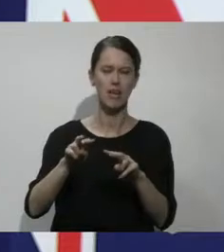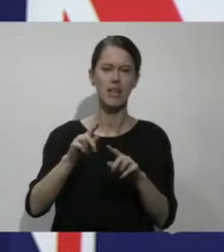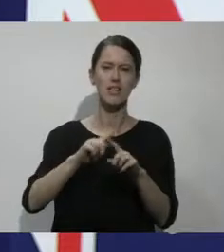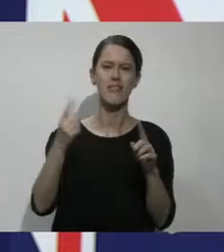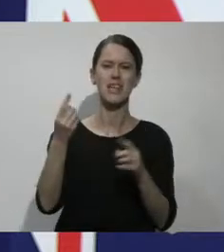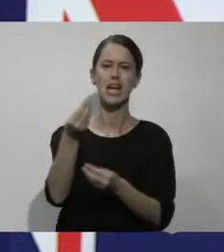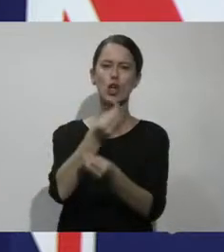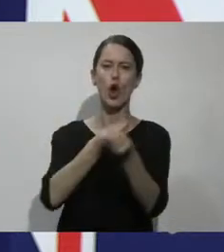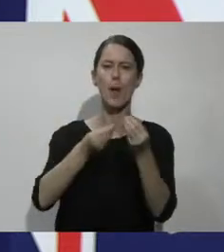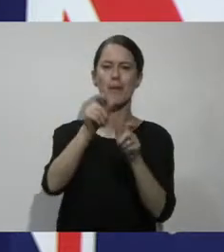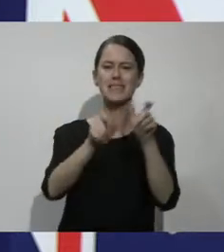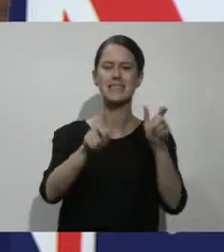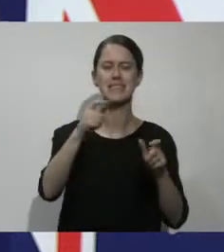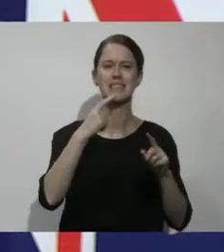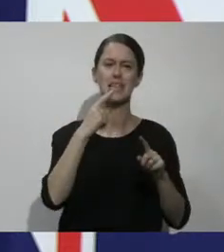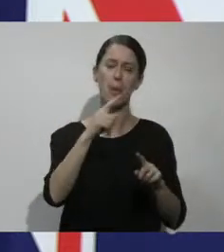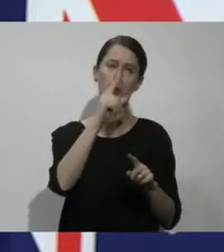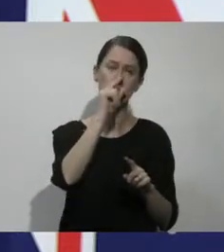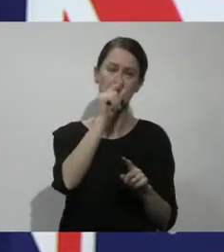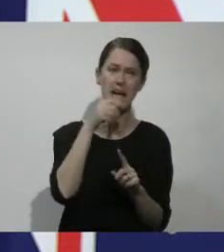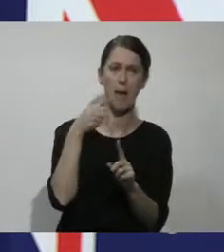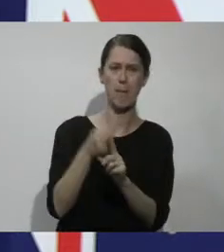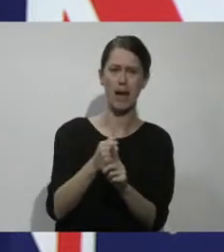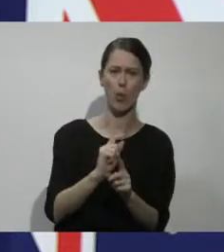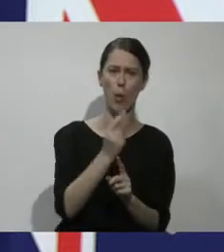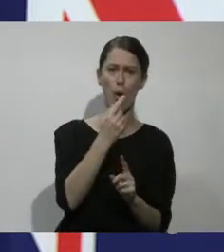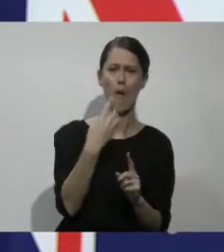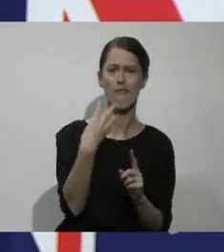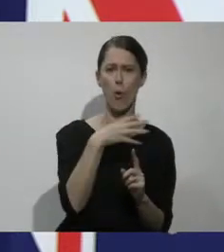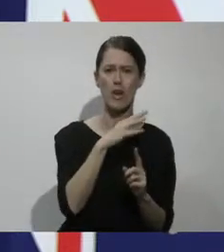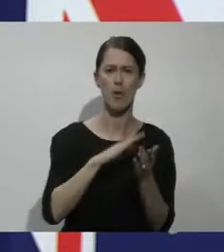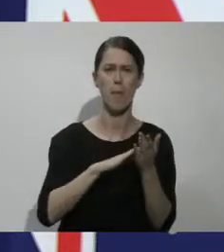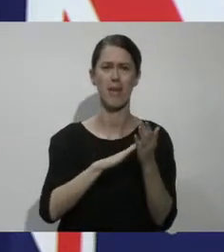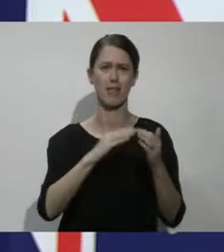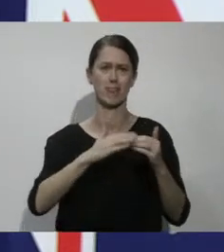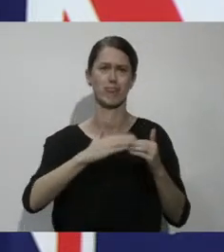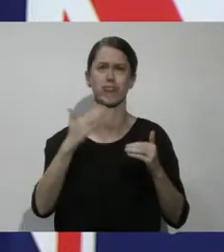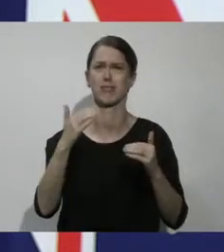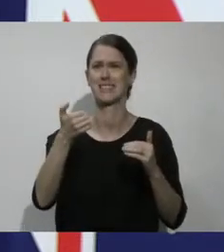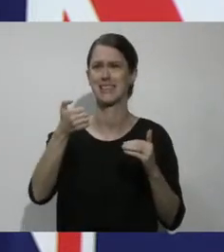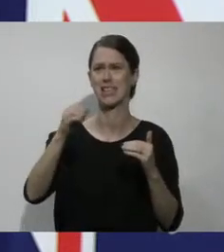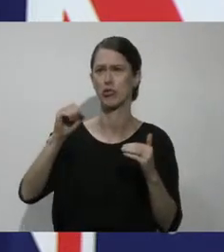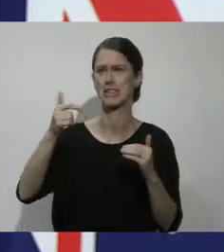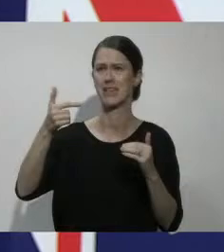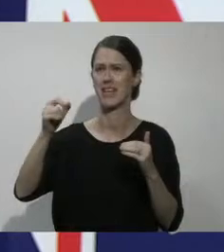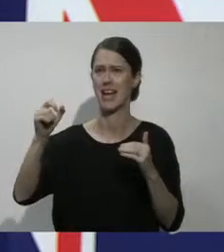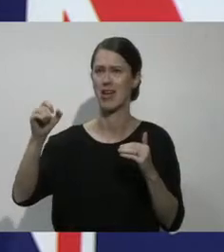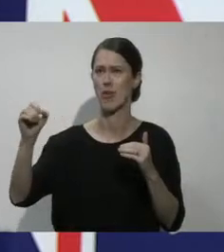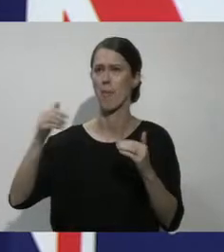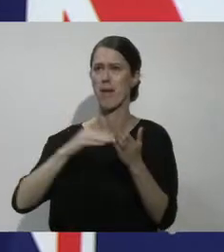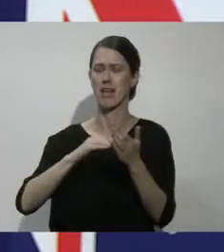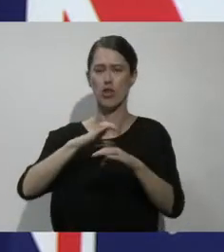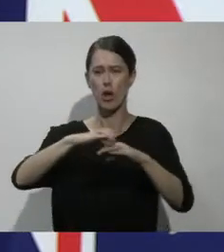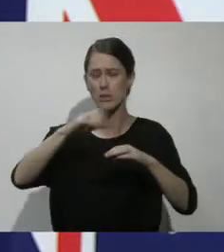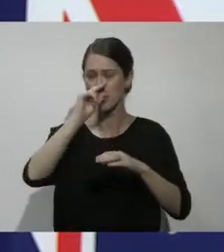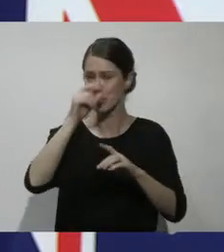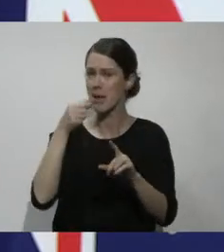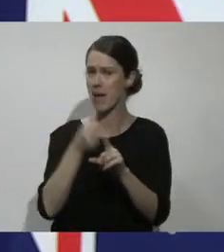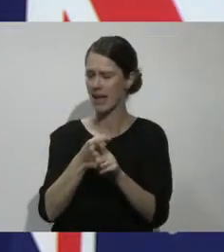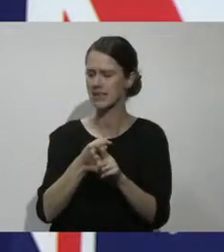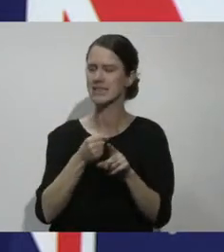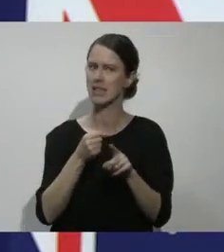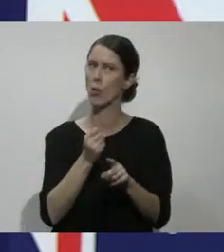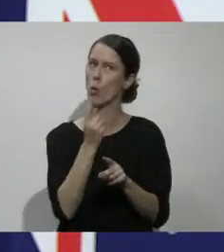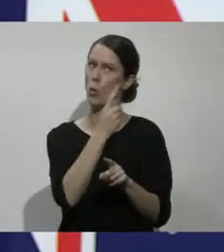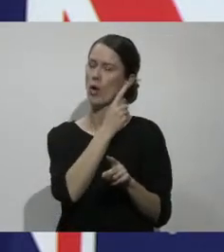somewhere between 400 million through to up to 600 or 700 million dollars. So we were very clear that this